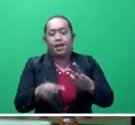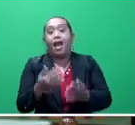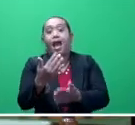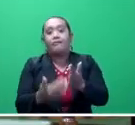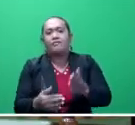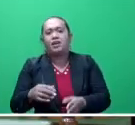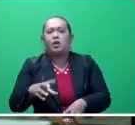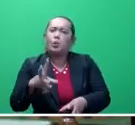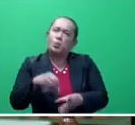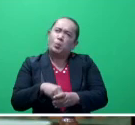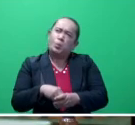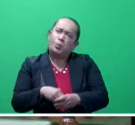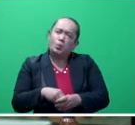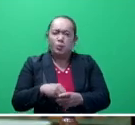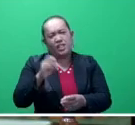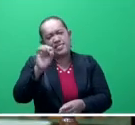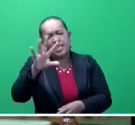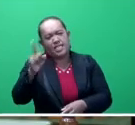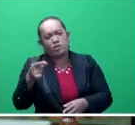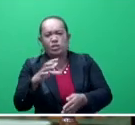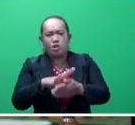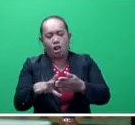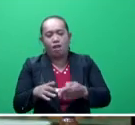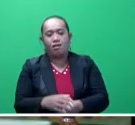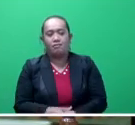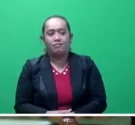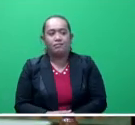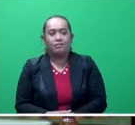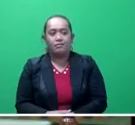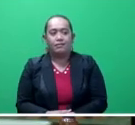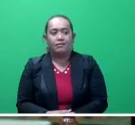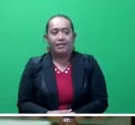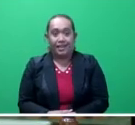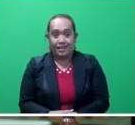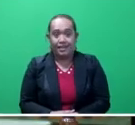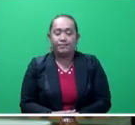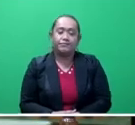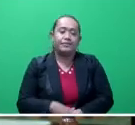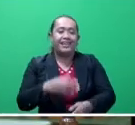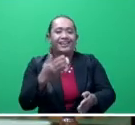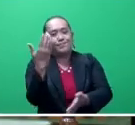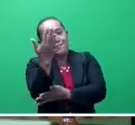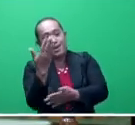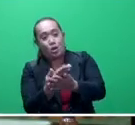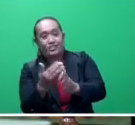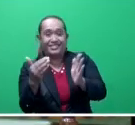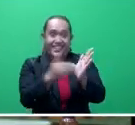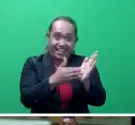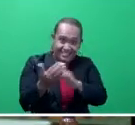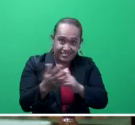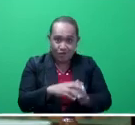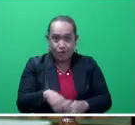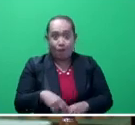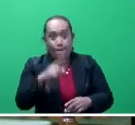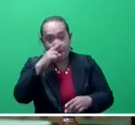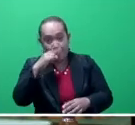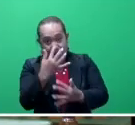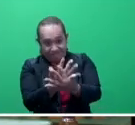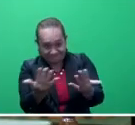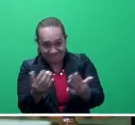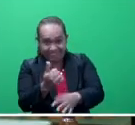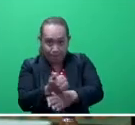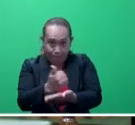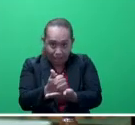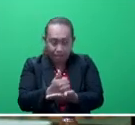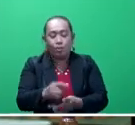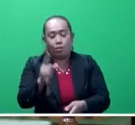This initiative will be available on an equitable basis to maritime islands based on the population size, the current fleet of fiberglass boats, and other